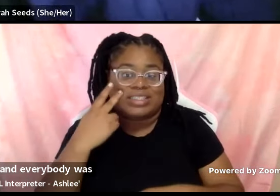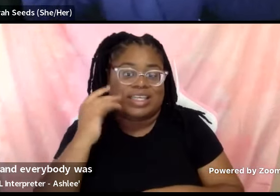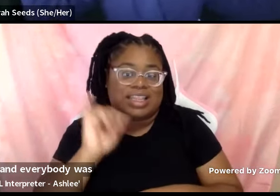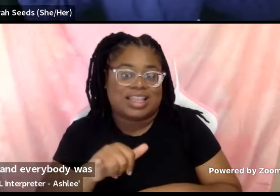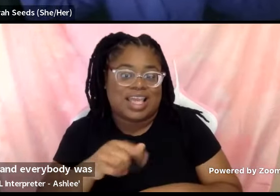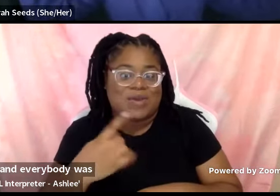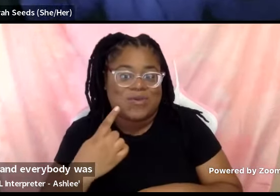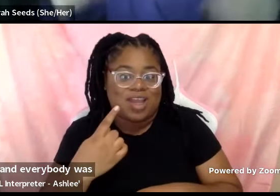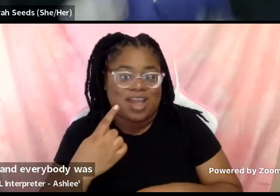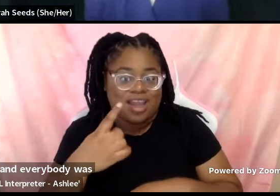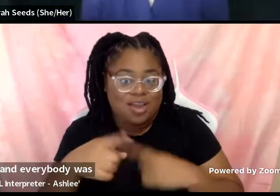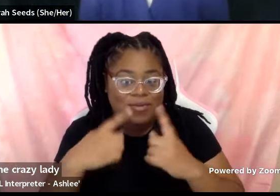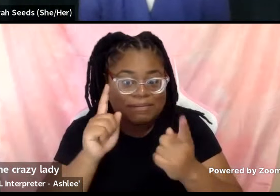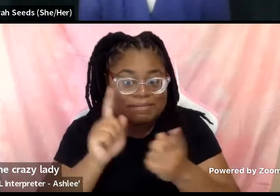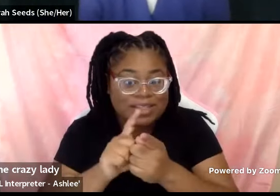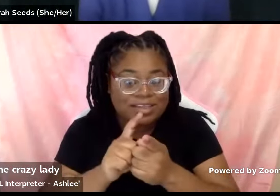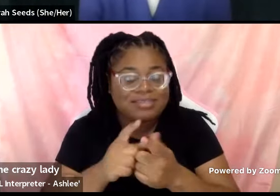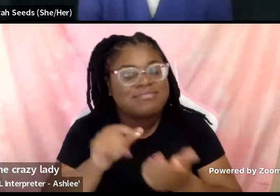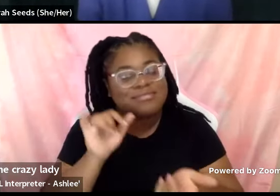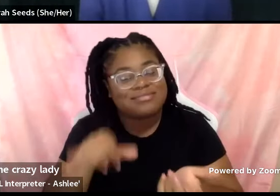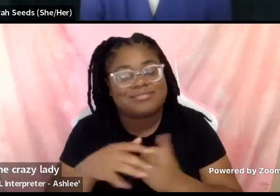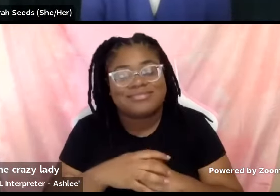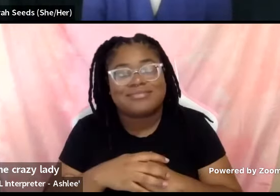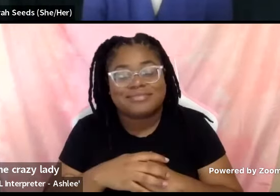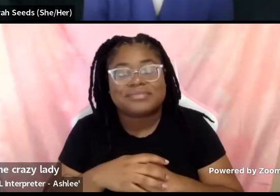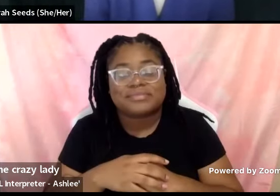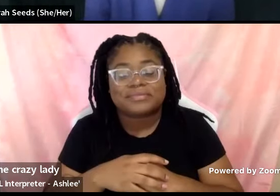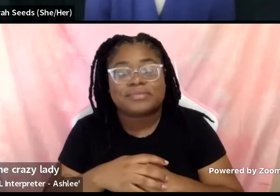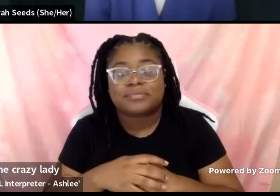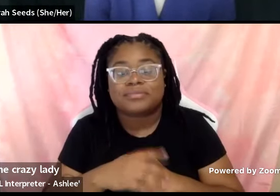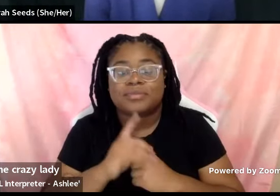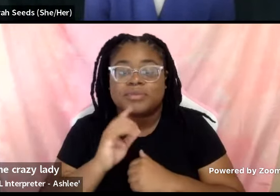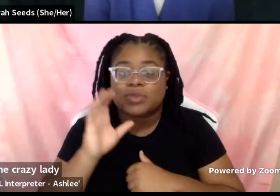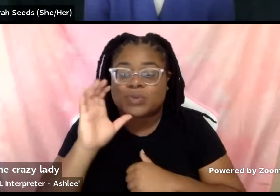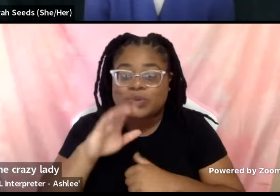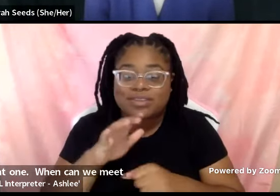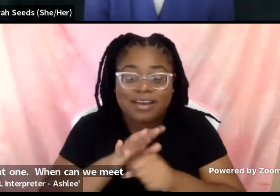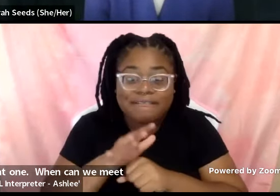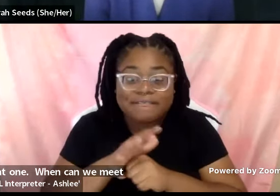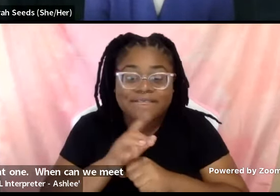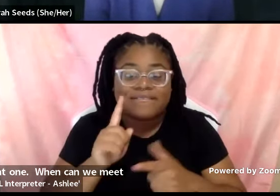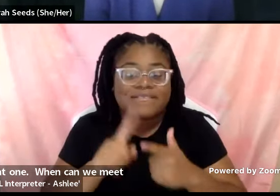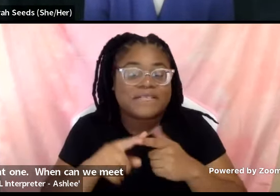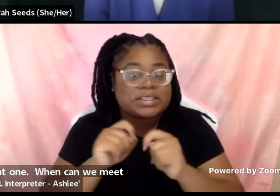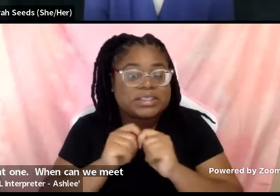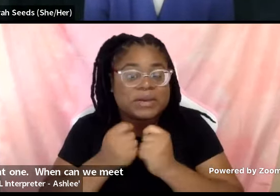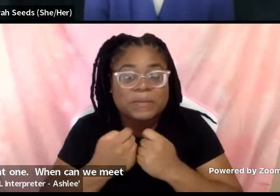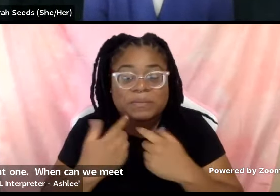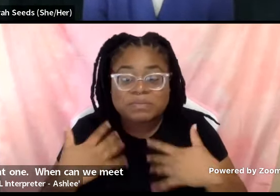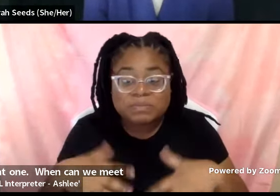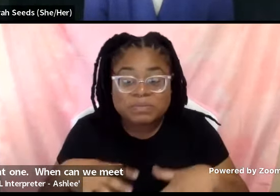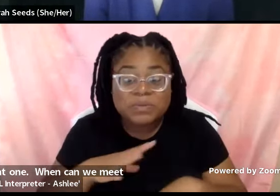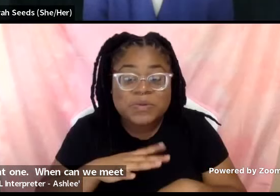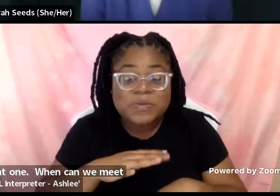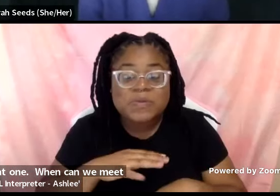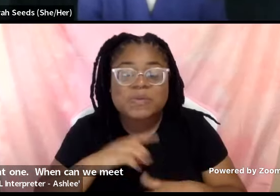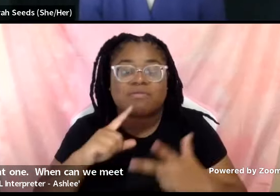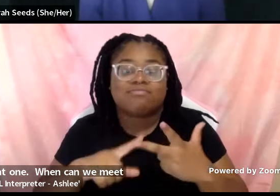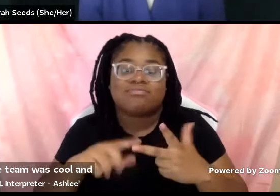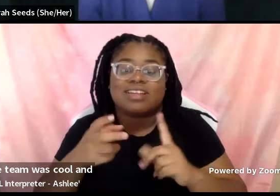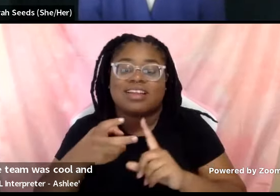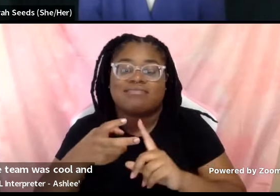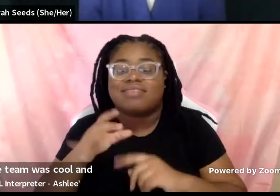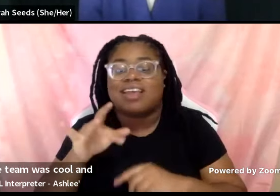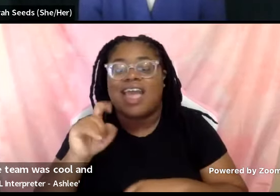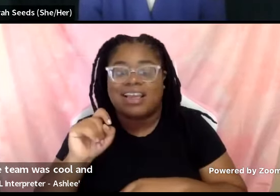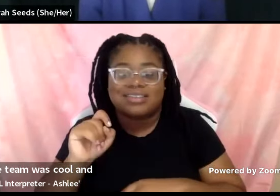When can we meet? You know, so it definitely was like weird enough. The team was cool. Like the cast was wonderful. So